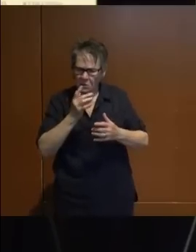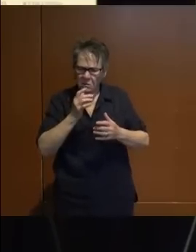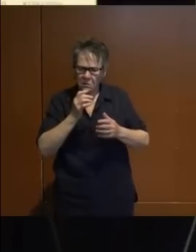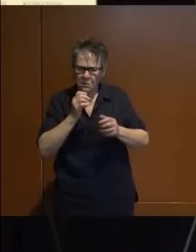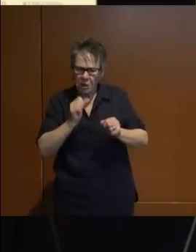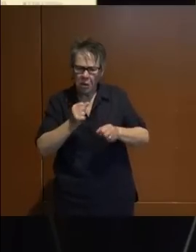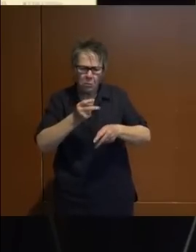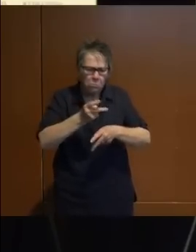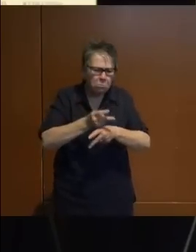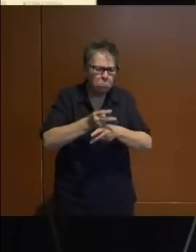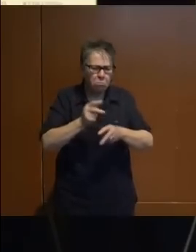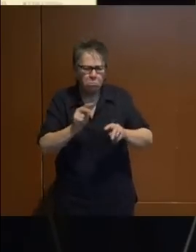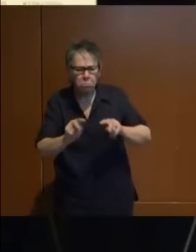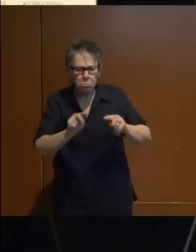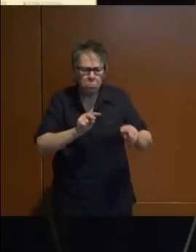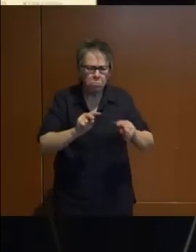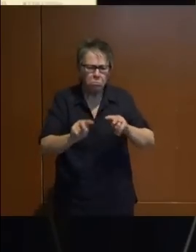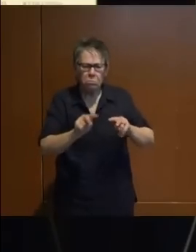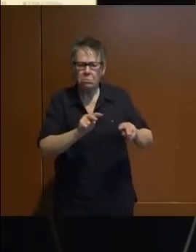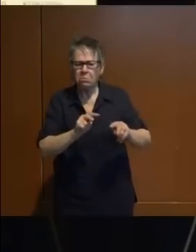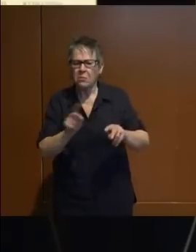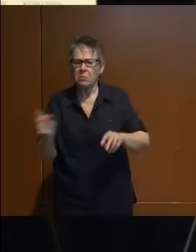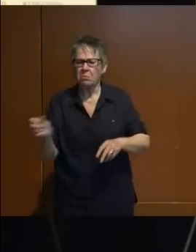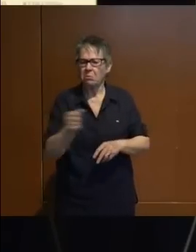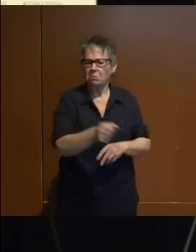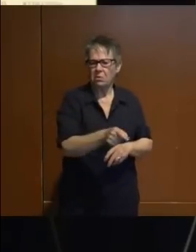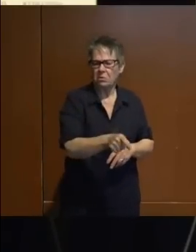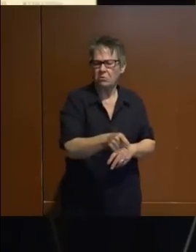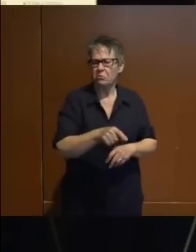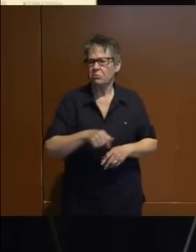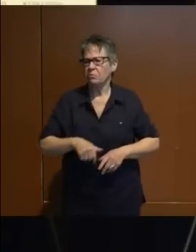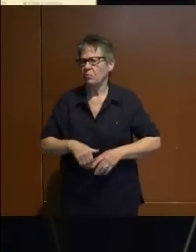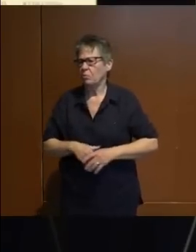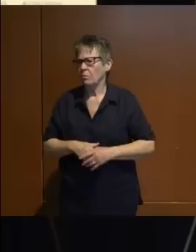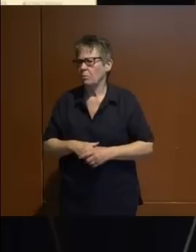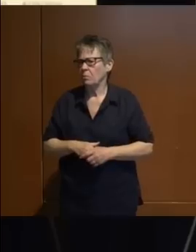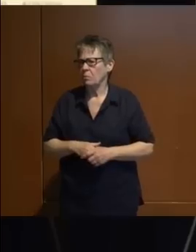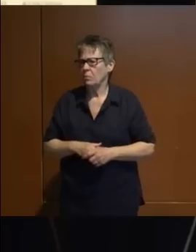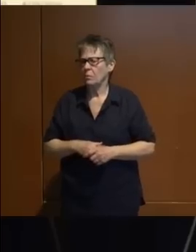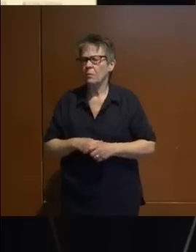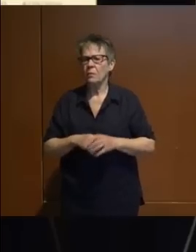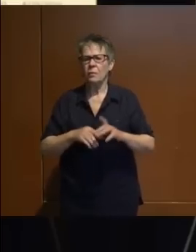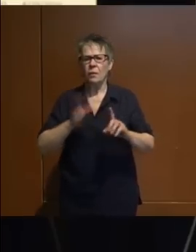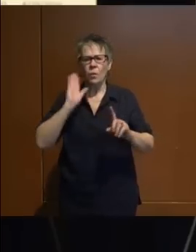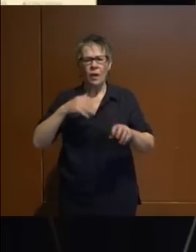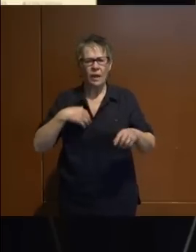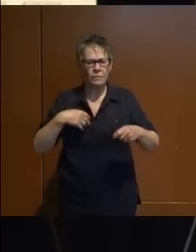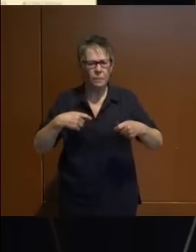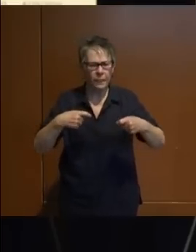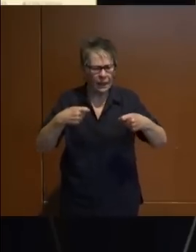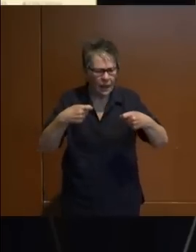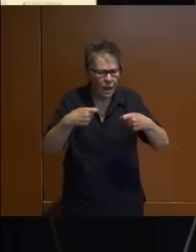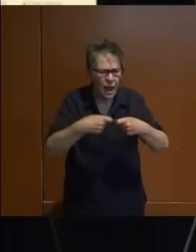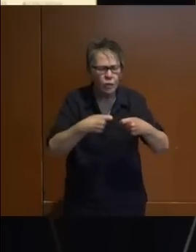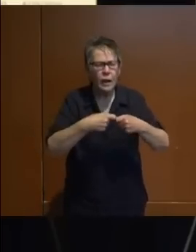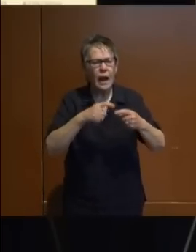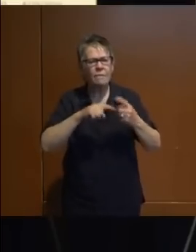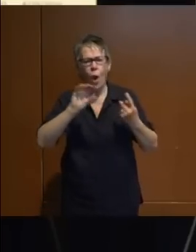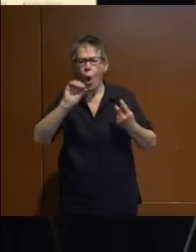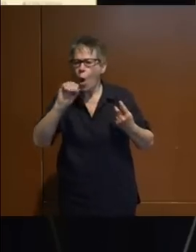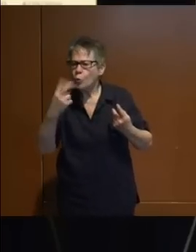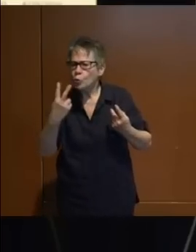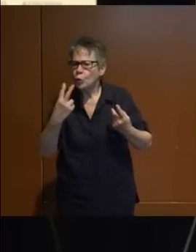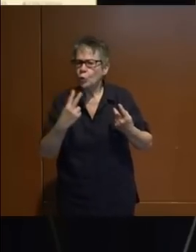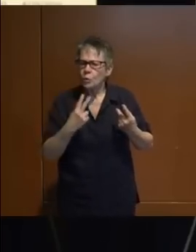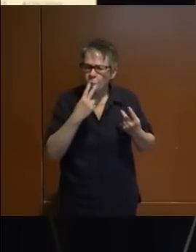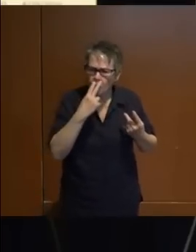suction and electrical power to allow us to put in ventilated patients as